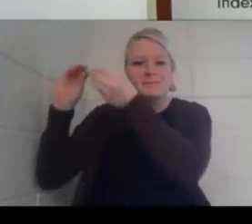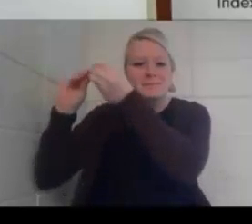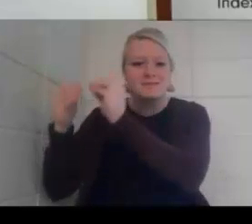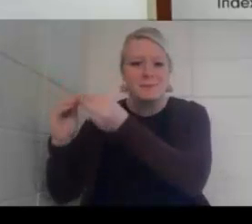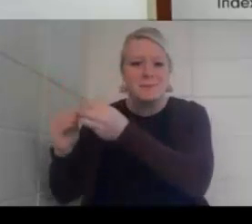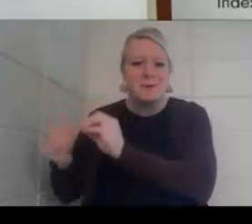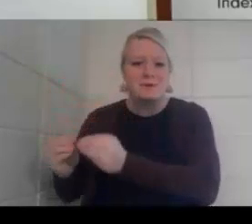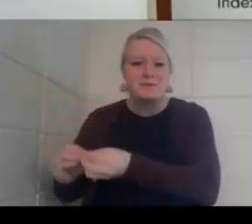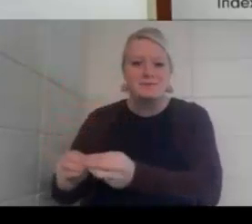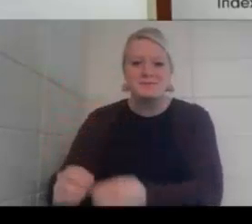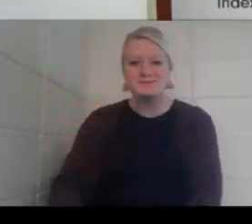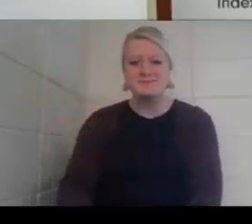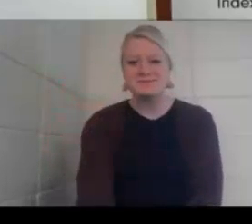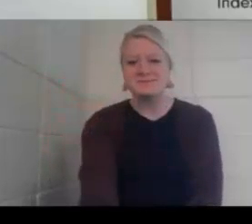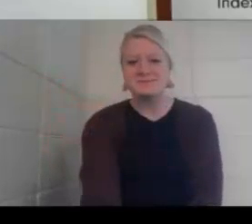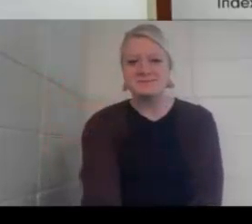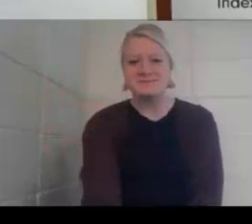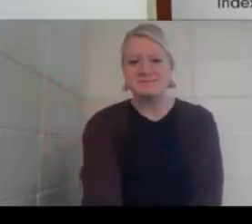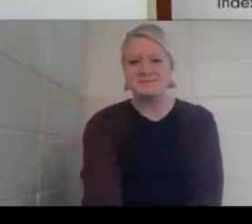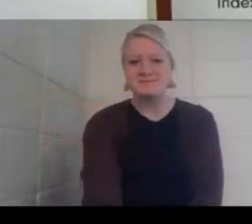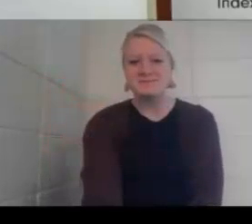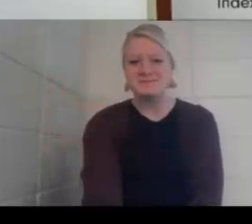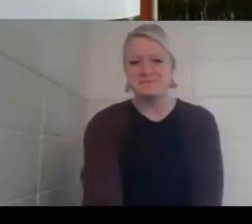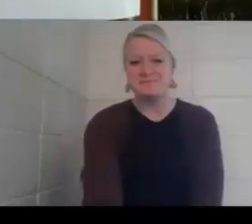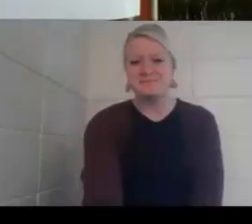the page numbers.